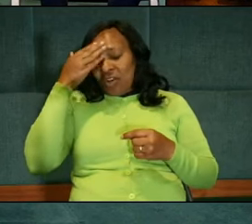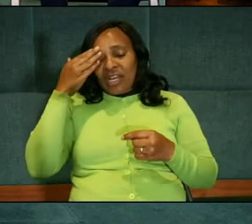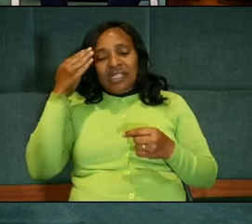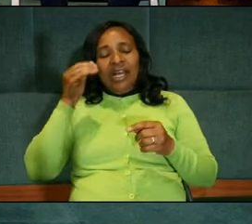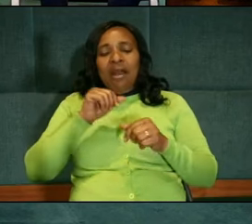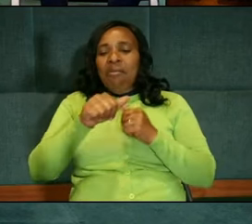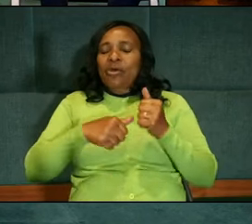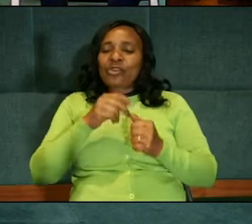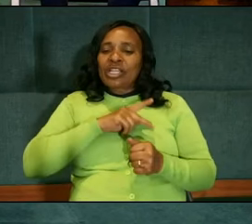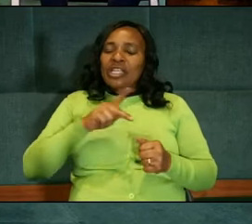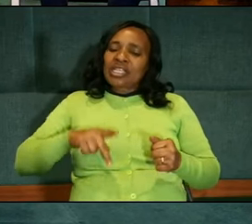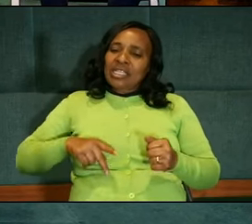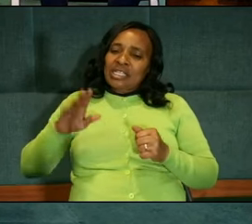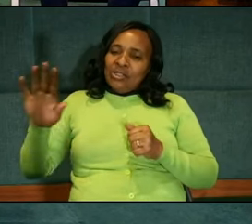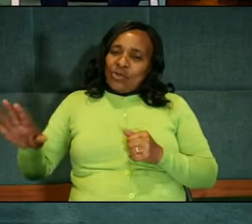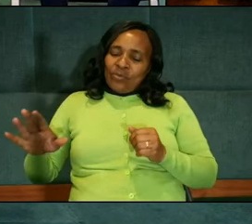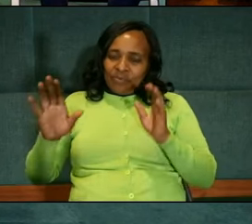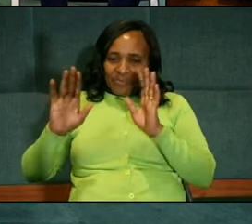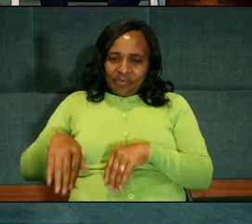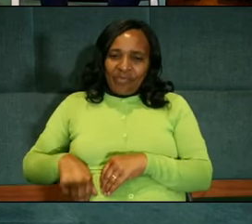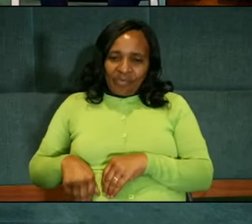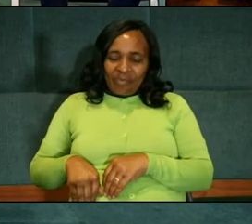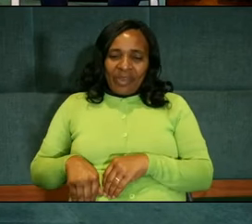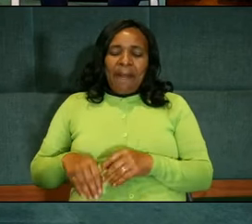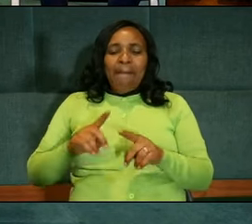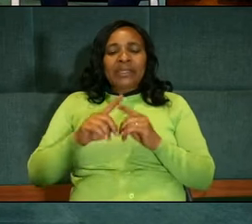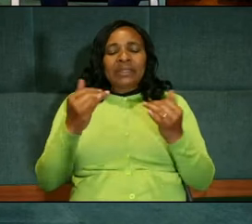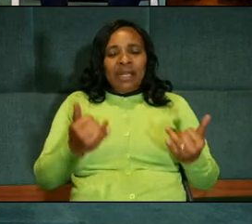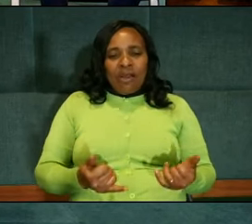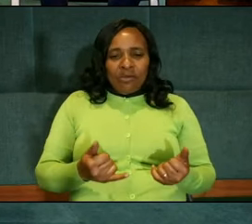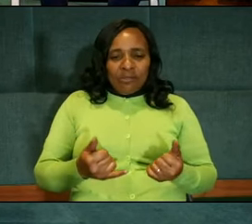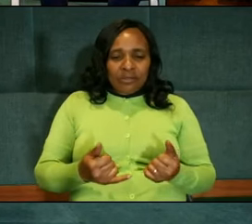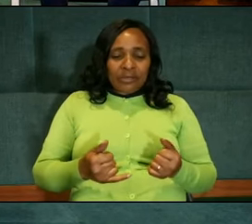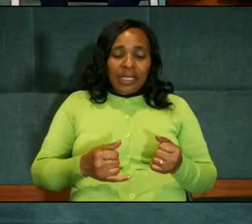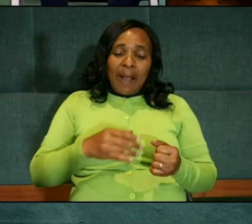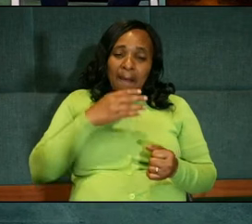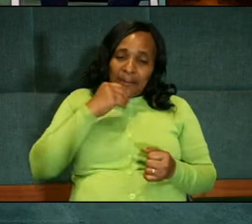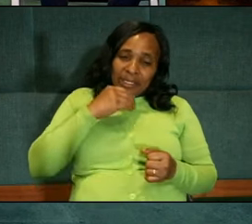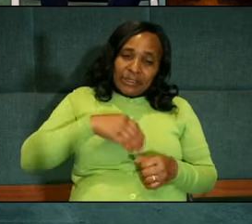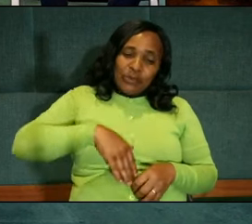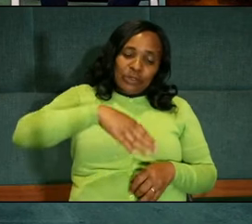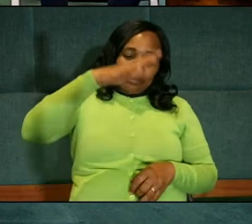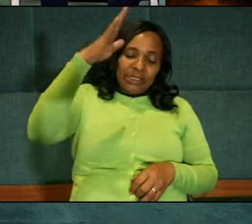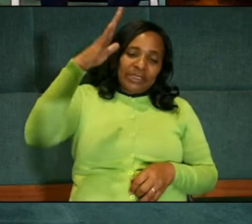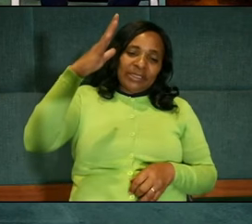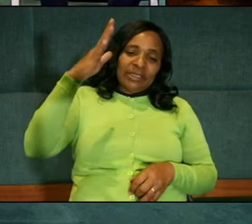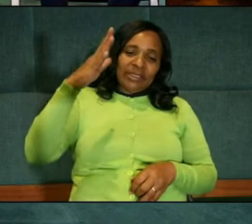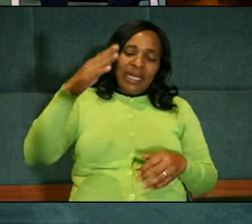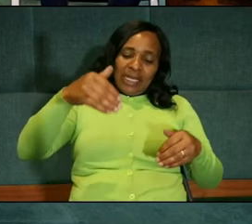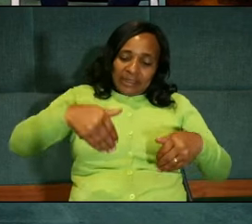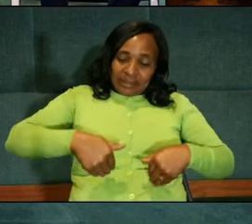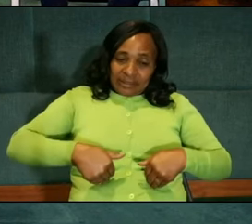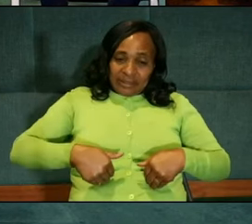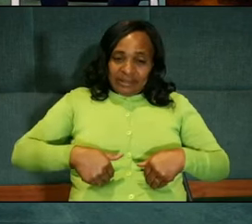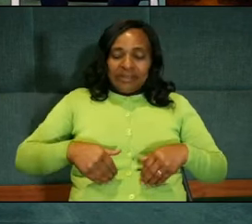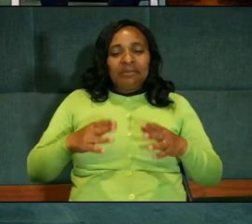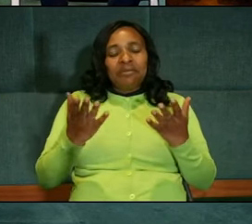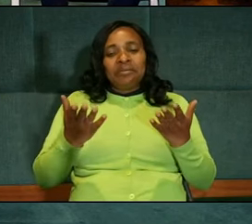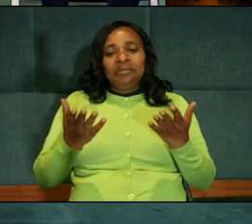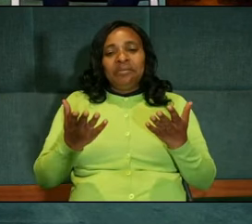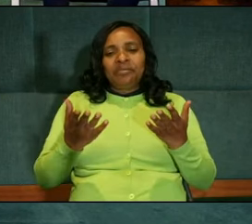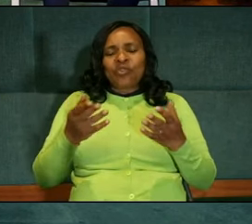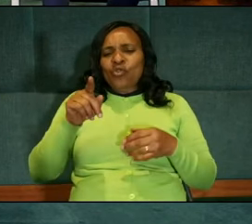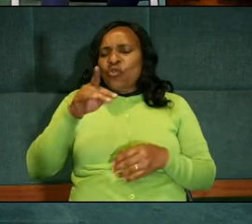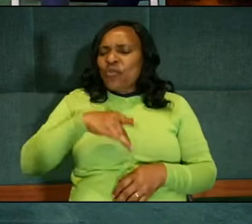kids, loving toys and stuff like that. But now as a grown-up, pretty much a teen, have you ever